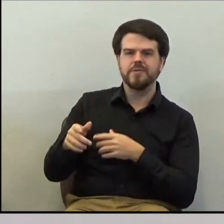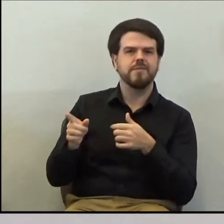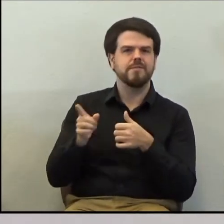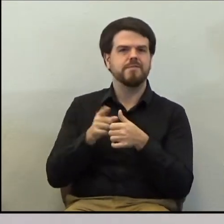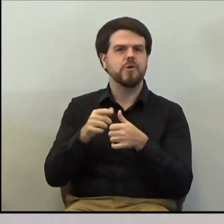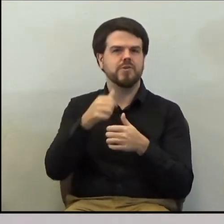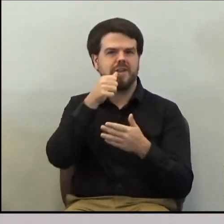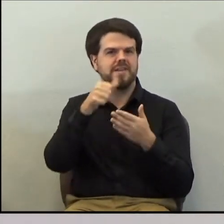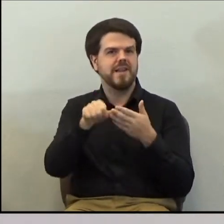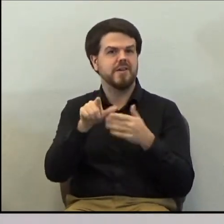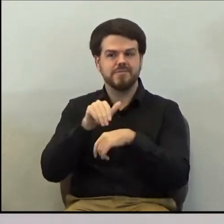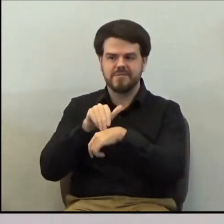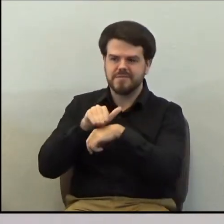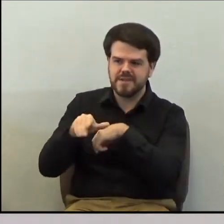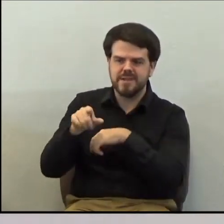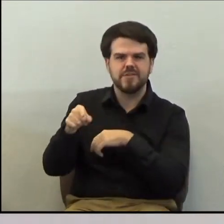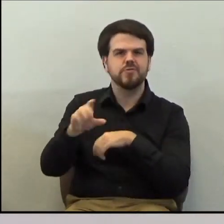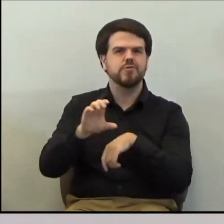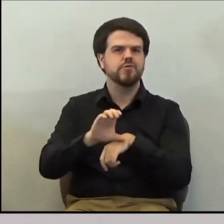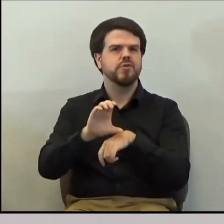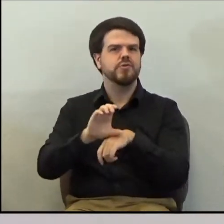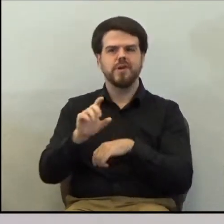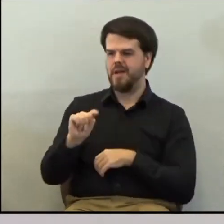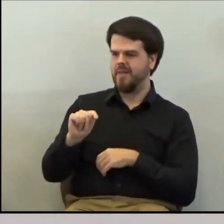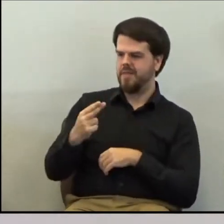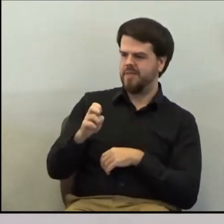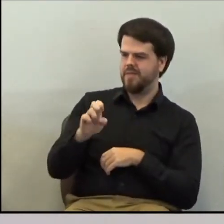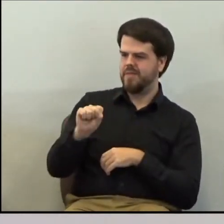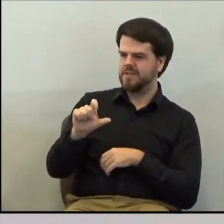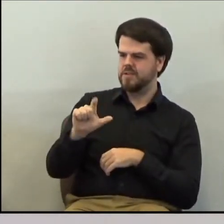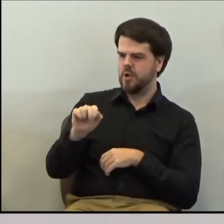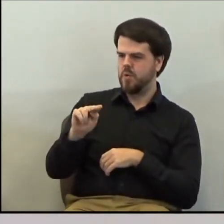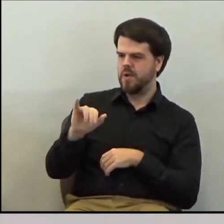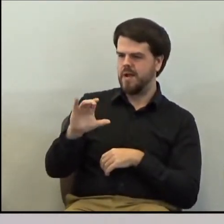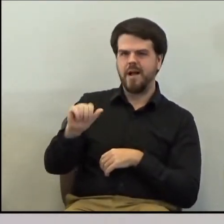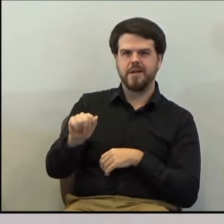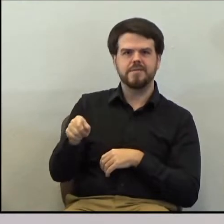to the ancient church in Thessalonica. We come to an end today, a whole year.